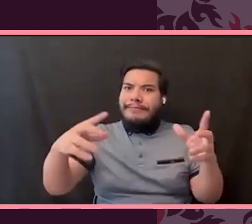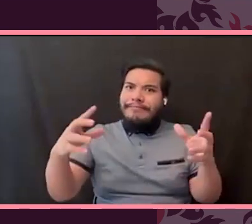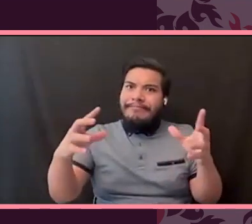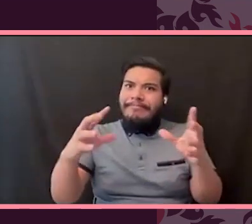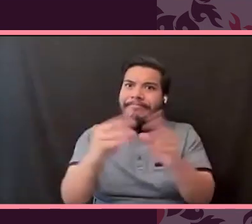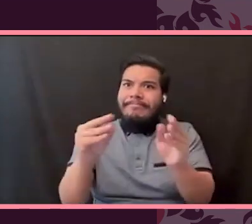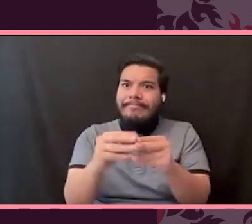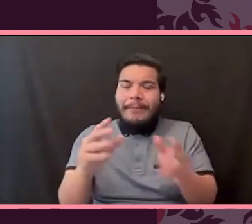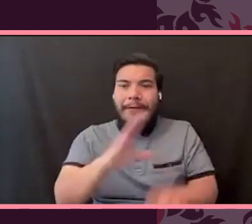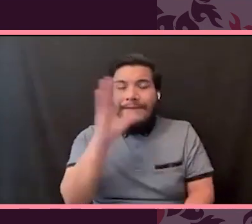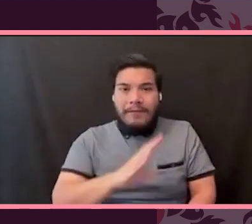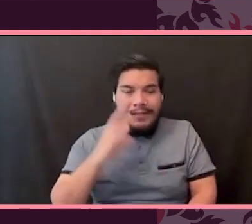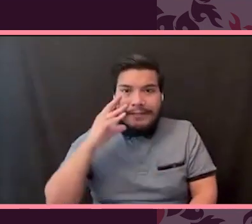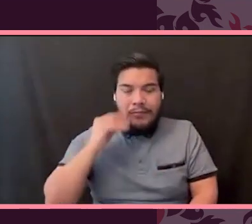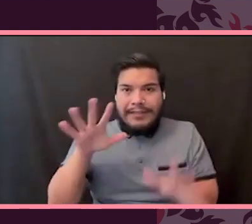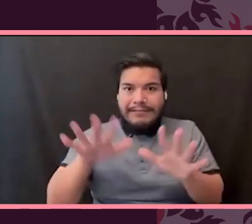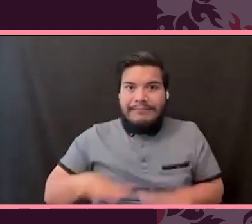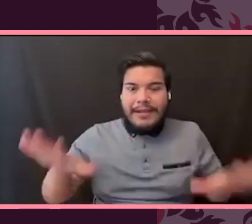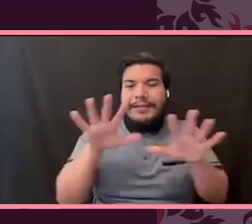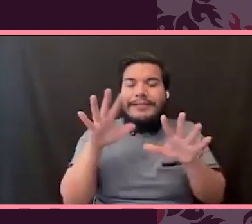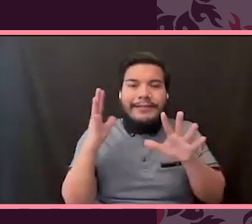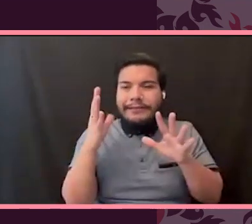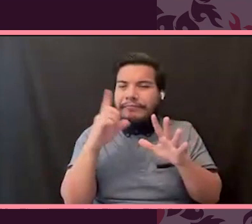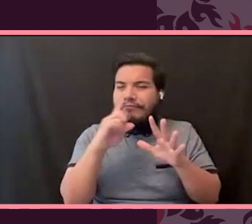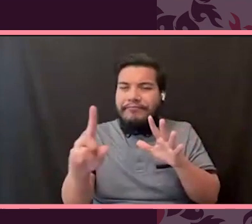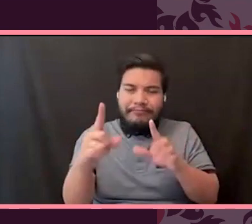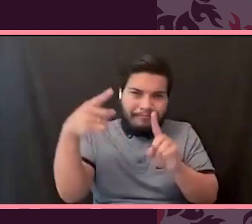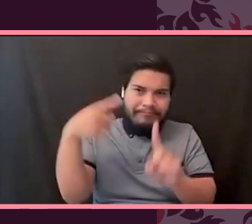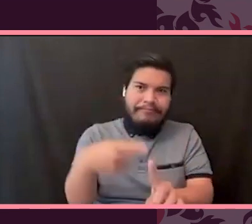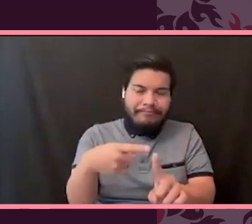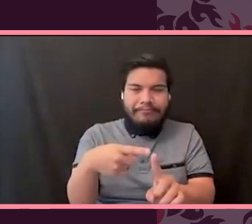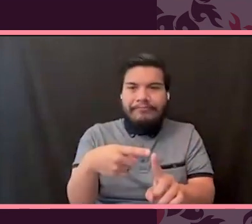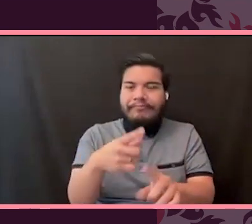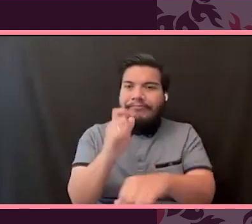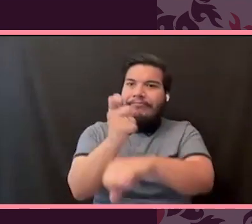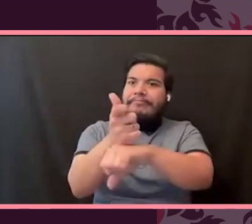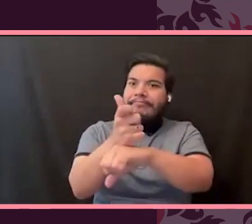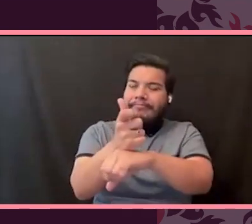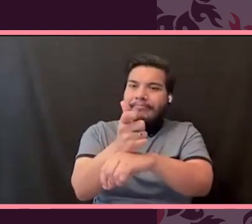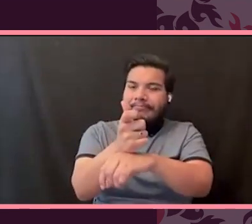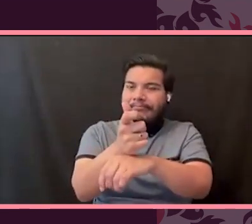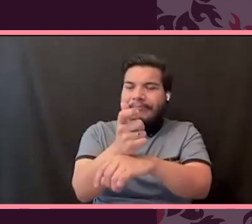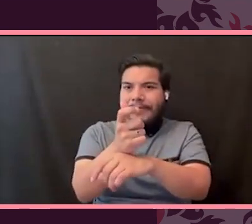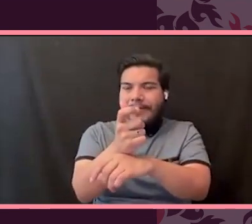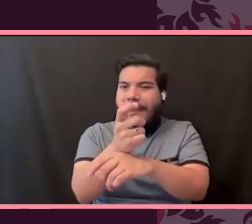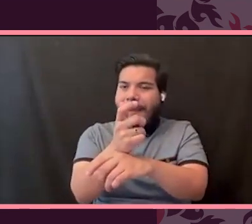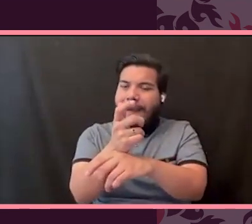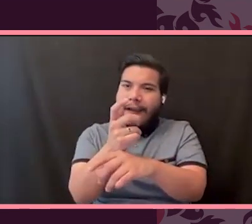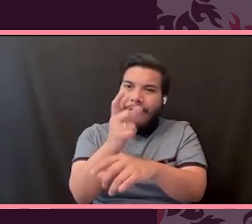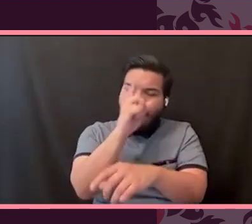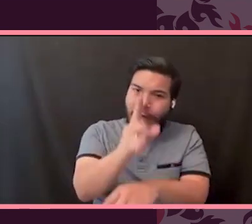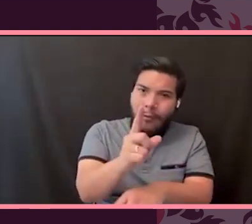in a space that was specifically designed, intentionally thought about to